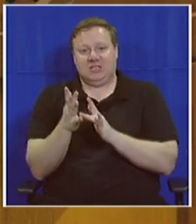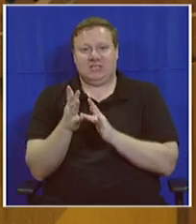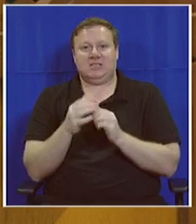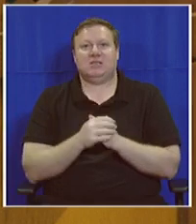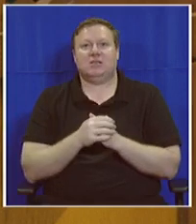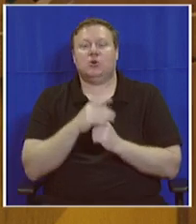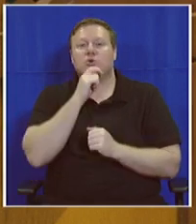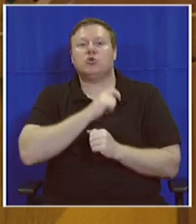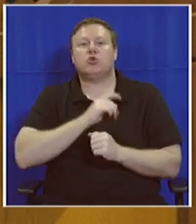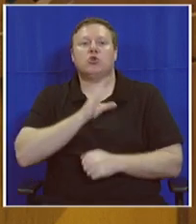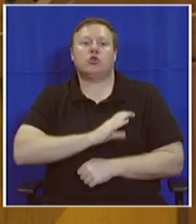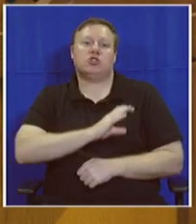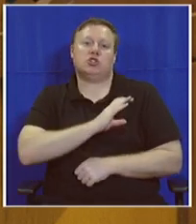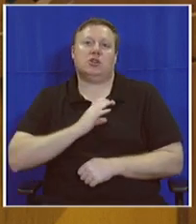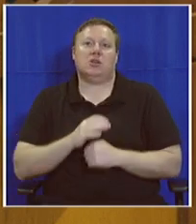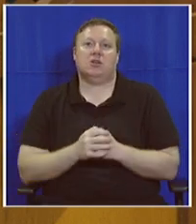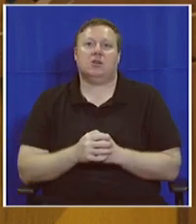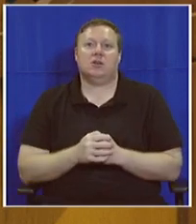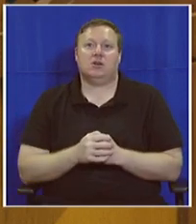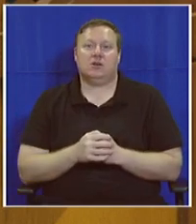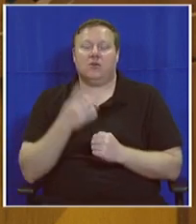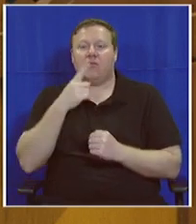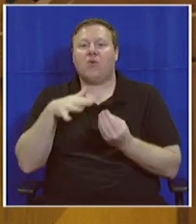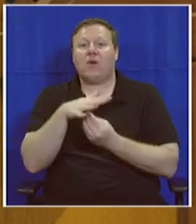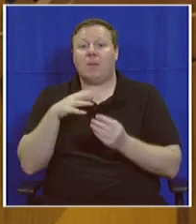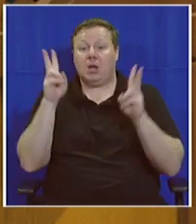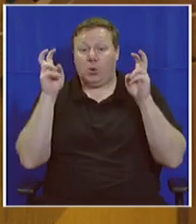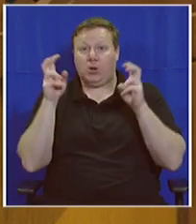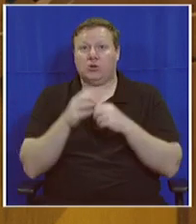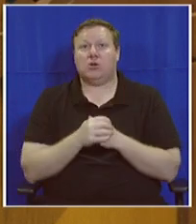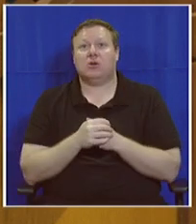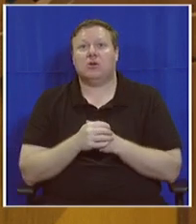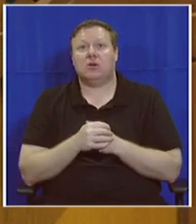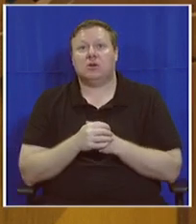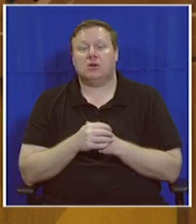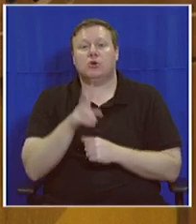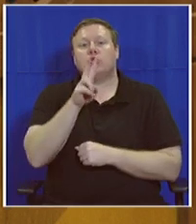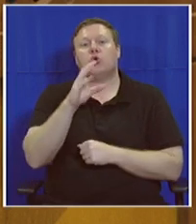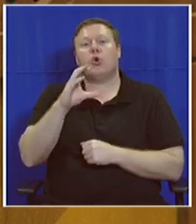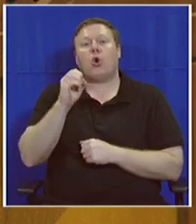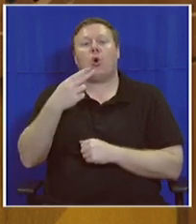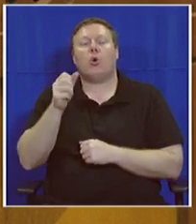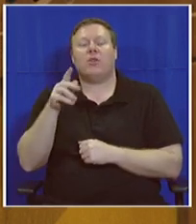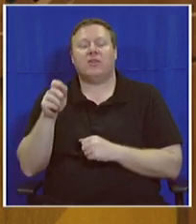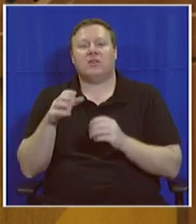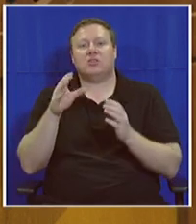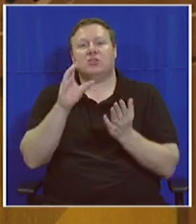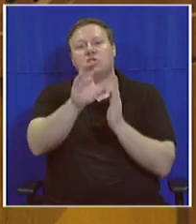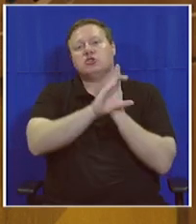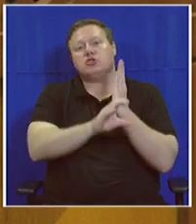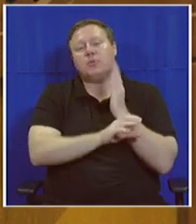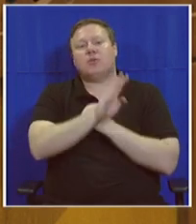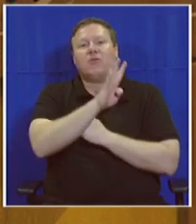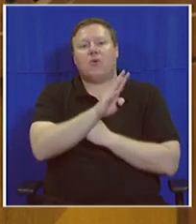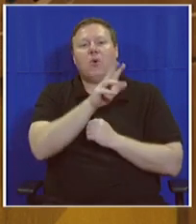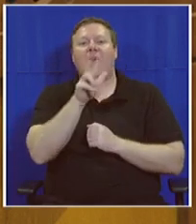Christian. I would like to quote this for the family. 2 Corinthians chapter 4, verse 8 to 10.